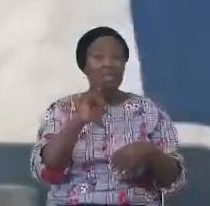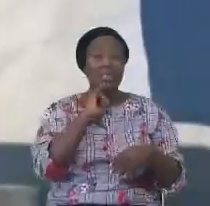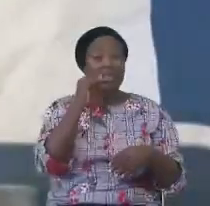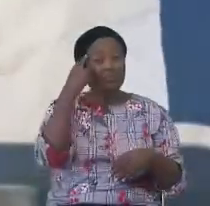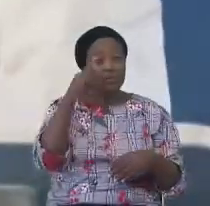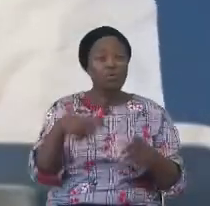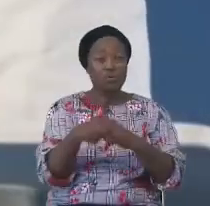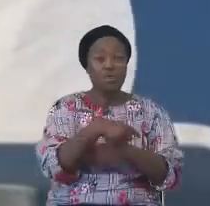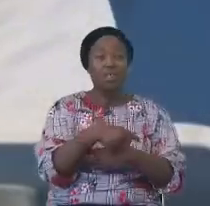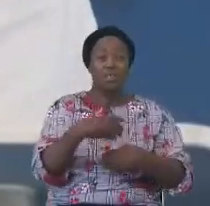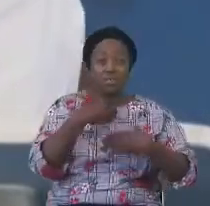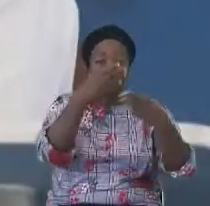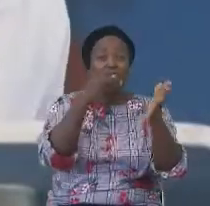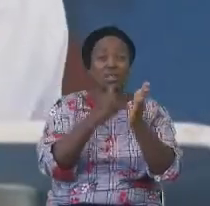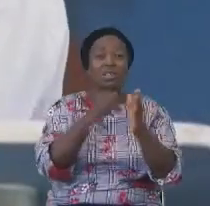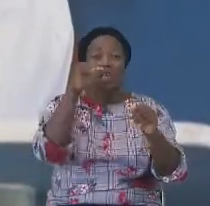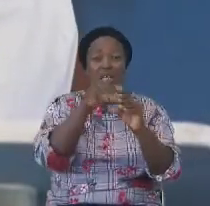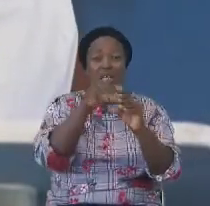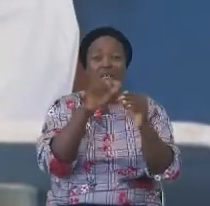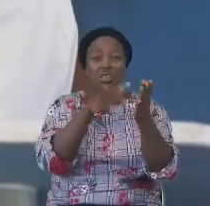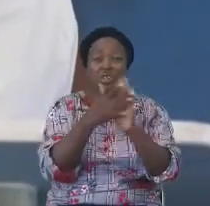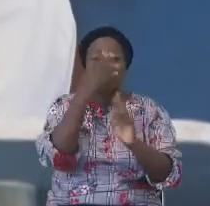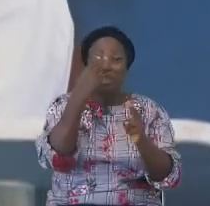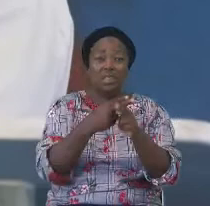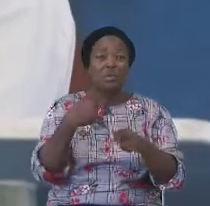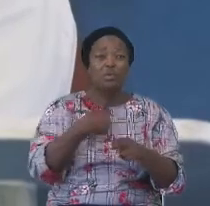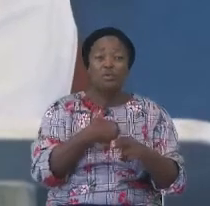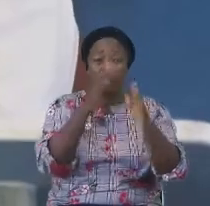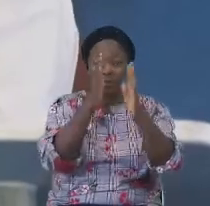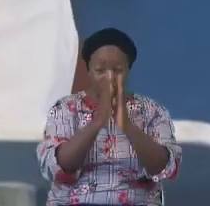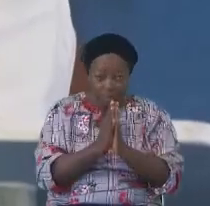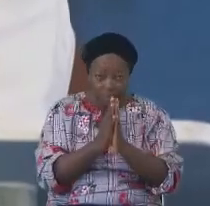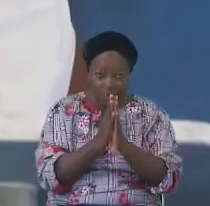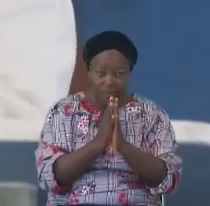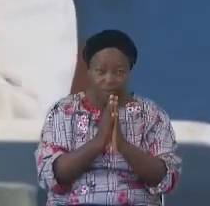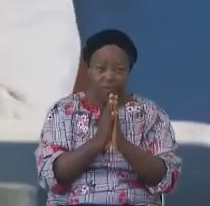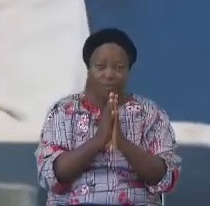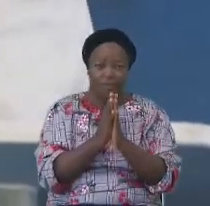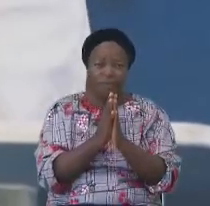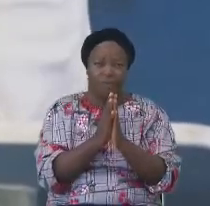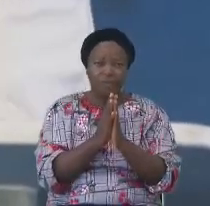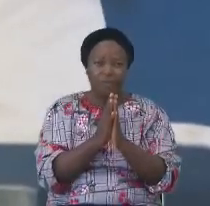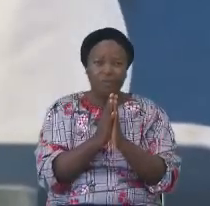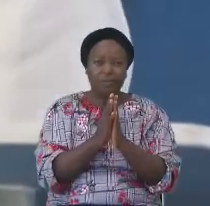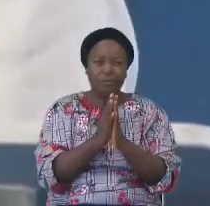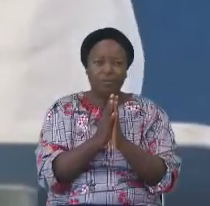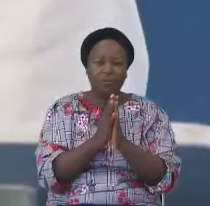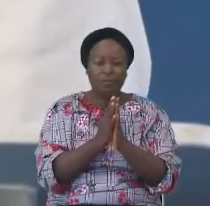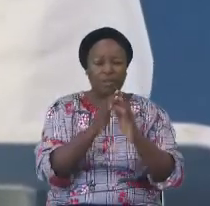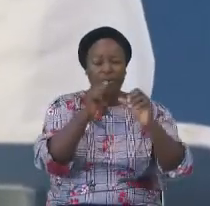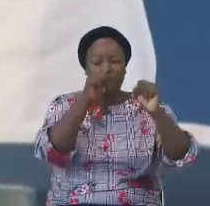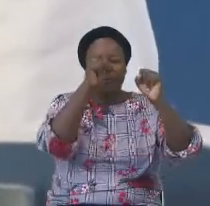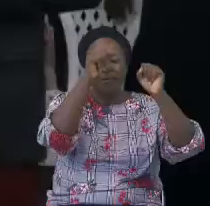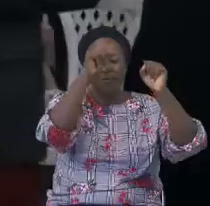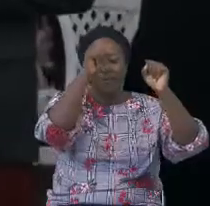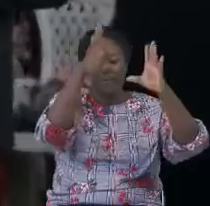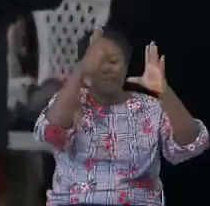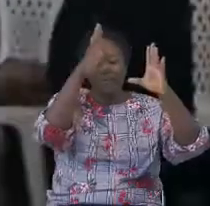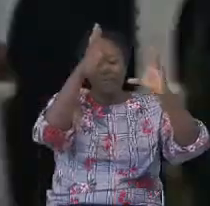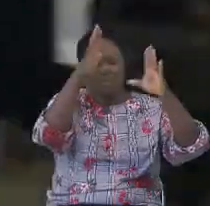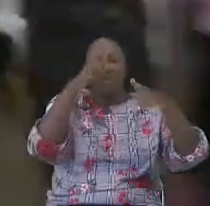If you believe everything you have heard is for you today, I said, in Jesus' name we